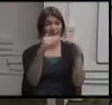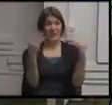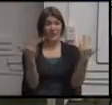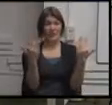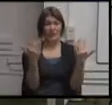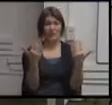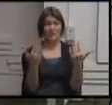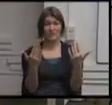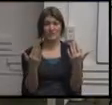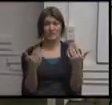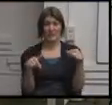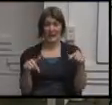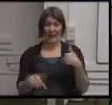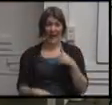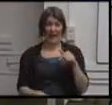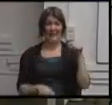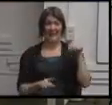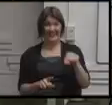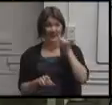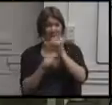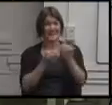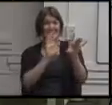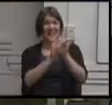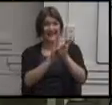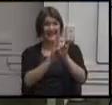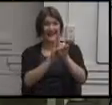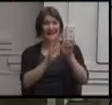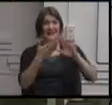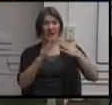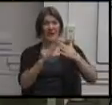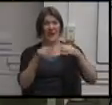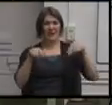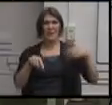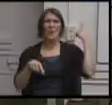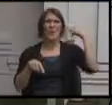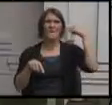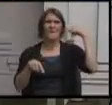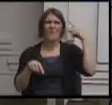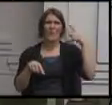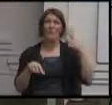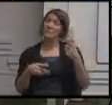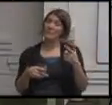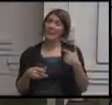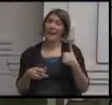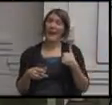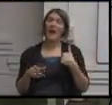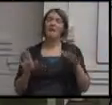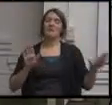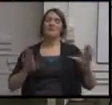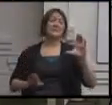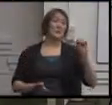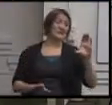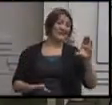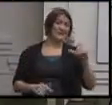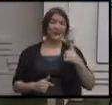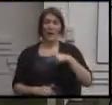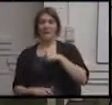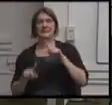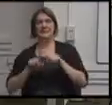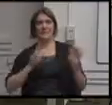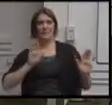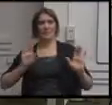as to why do we have a DID. And there are different roles, as Matt pointed out, between the chamber